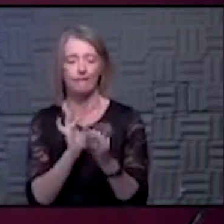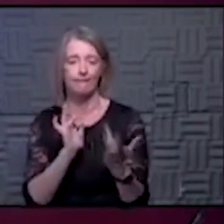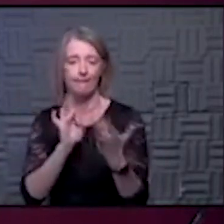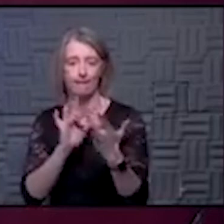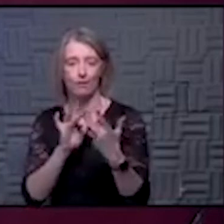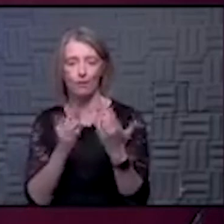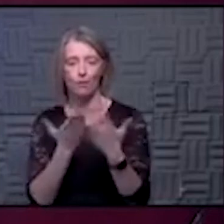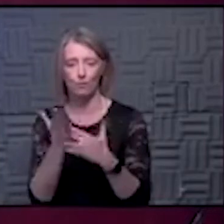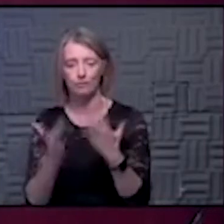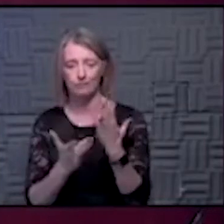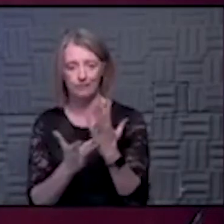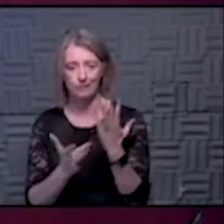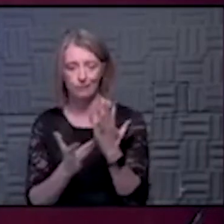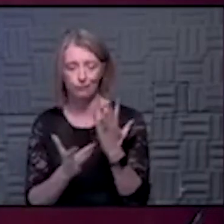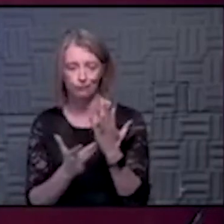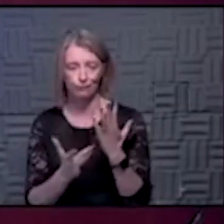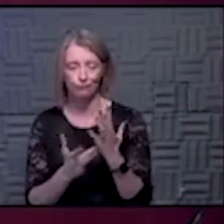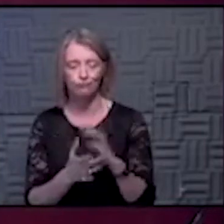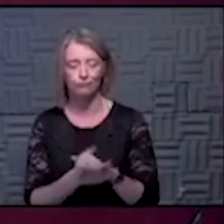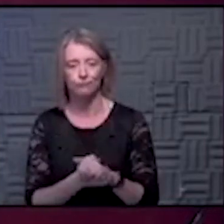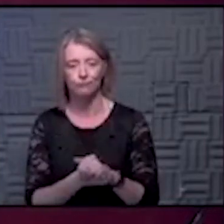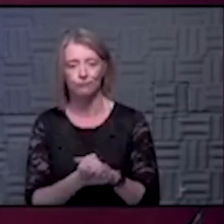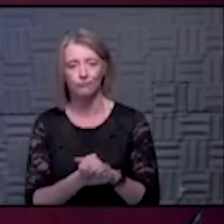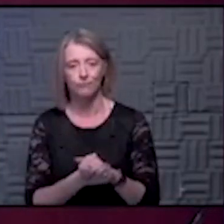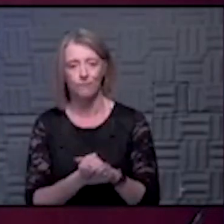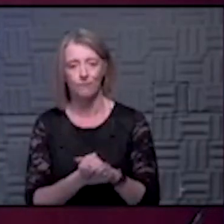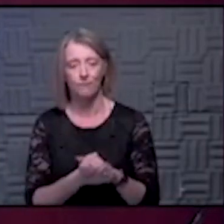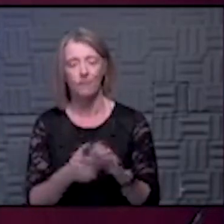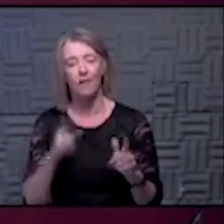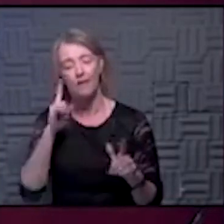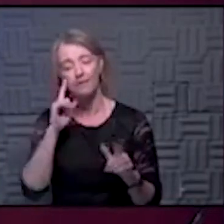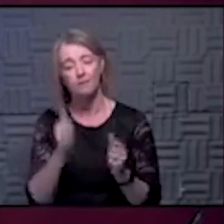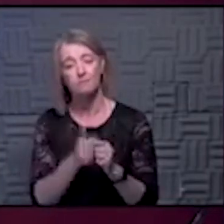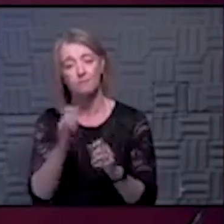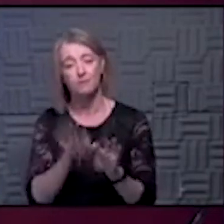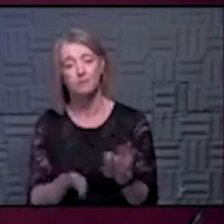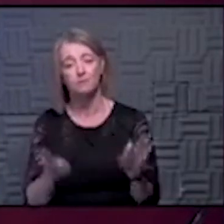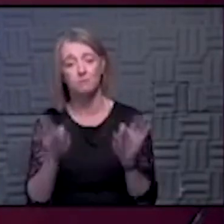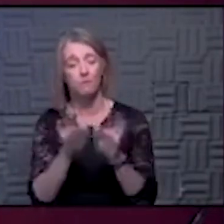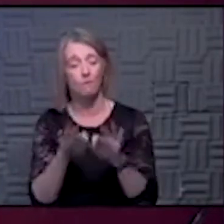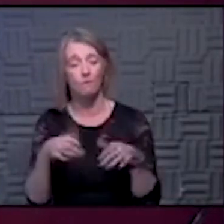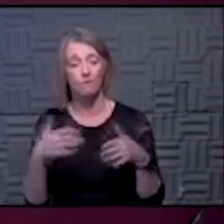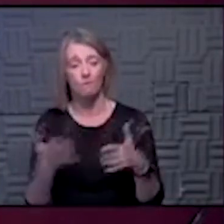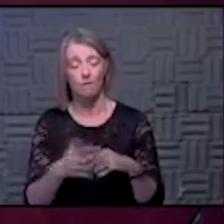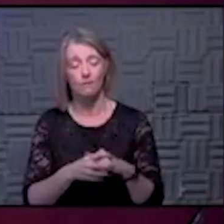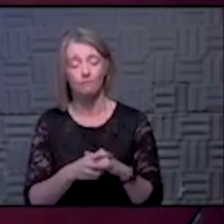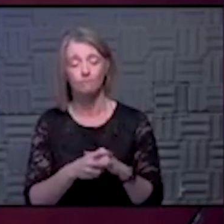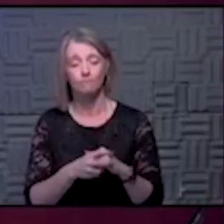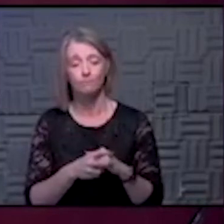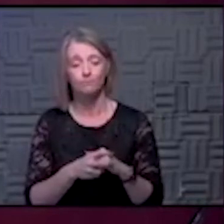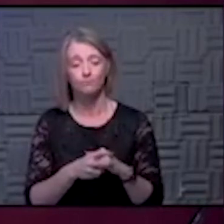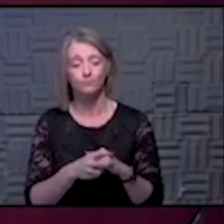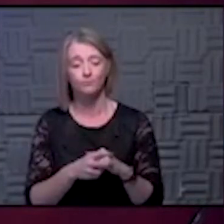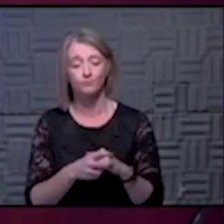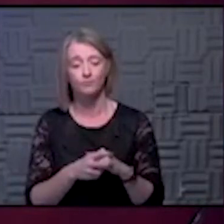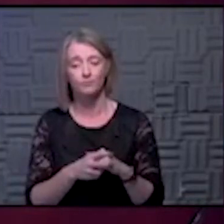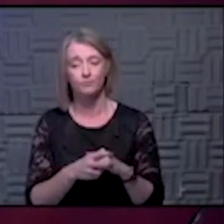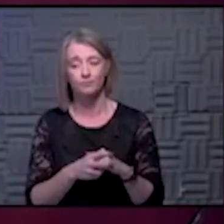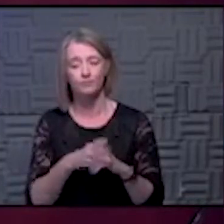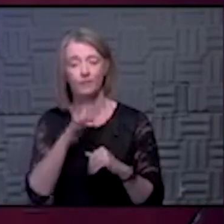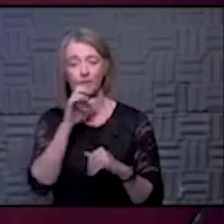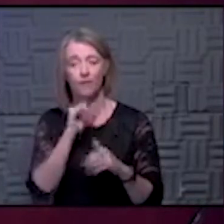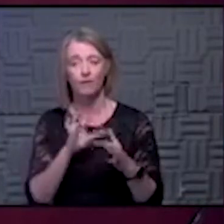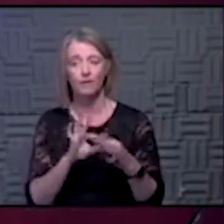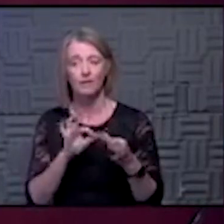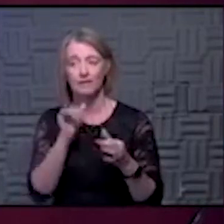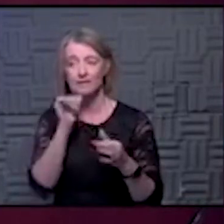contact. And, you know, I think probably the most important thing is it's, you know the old saying,